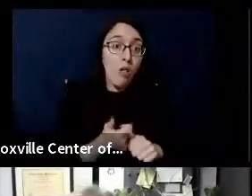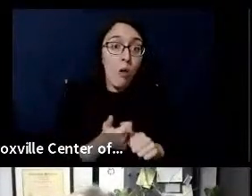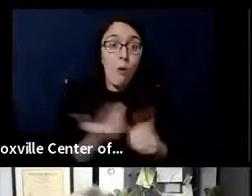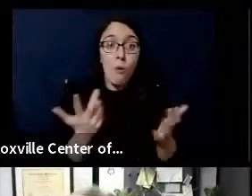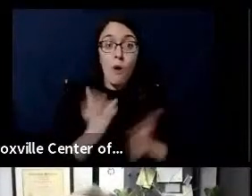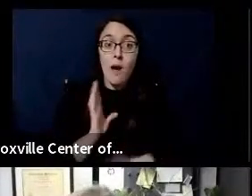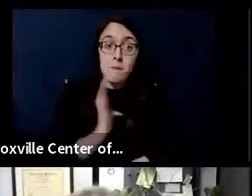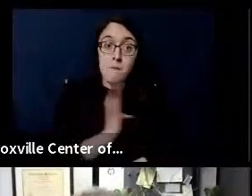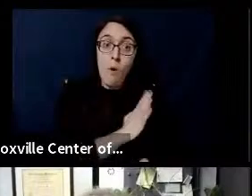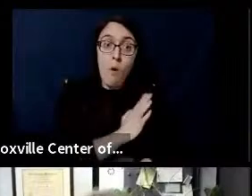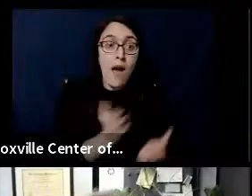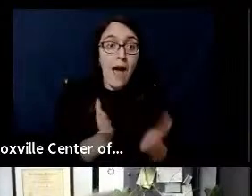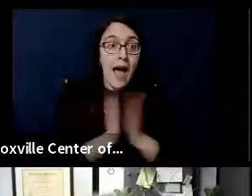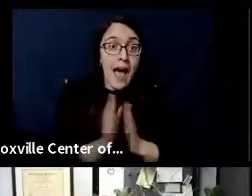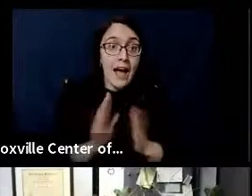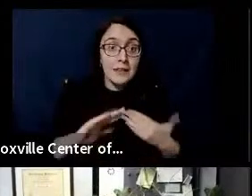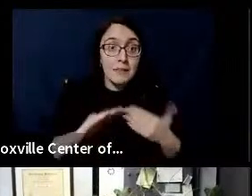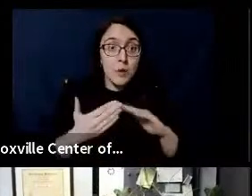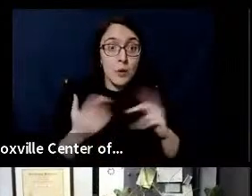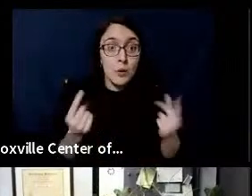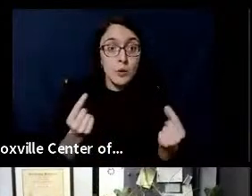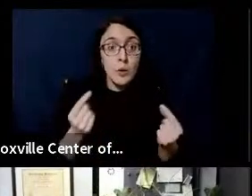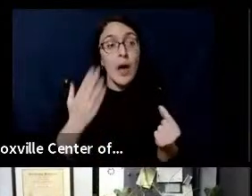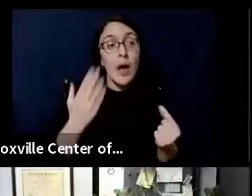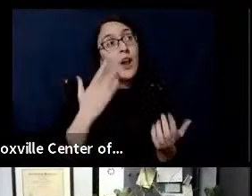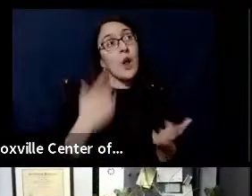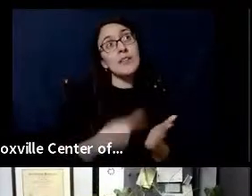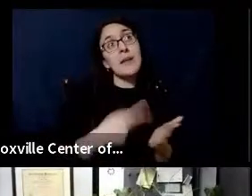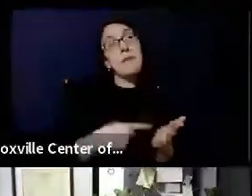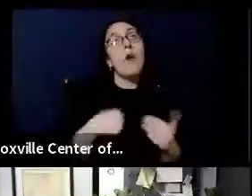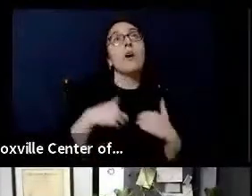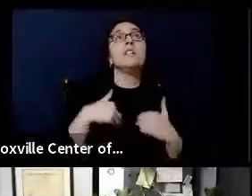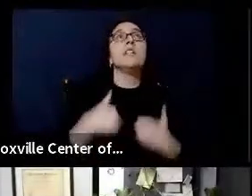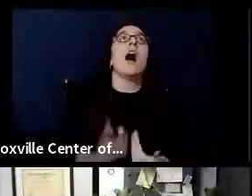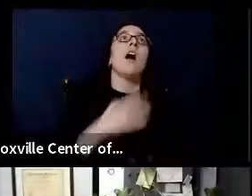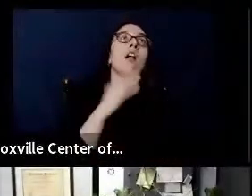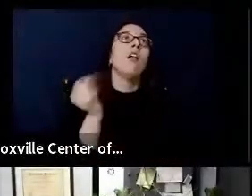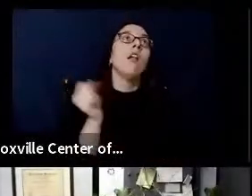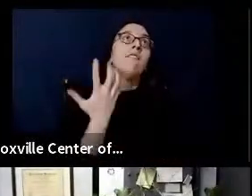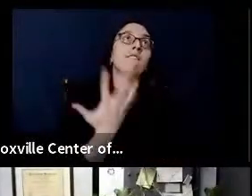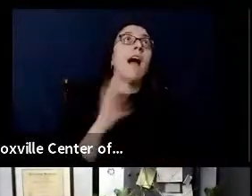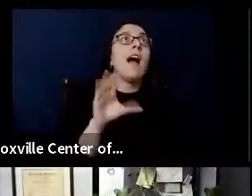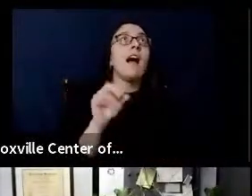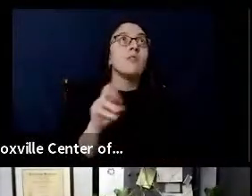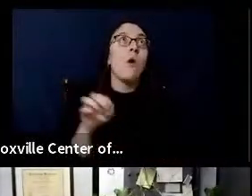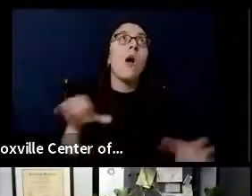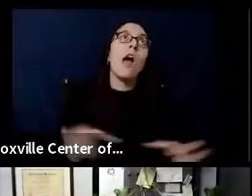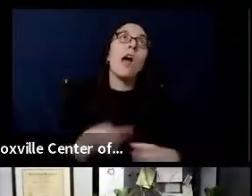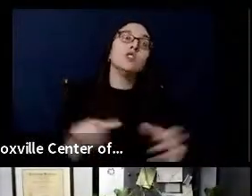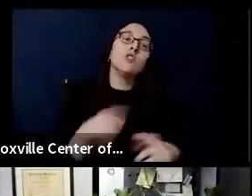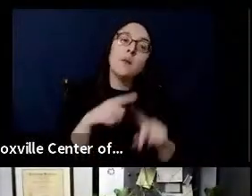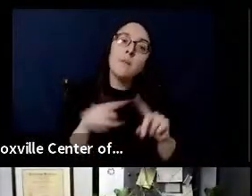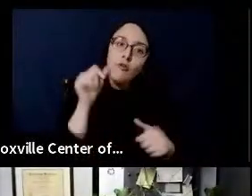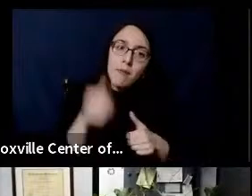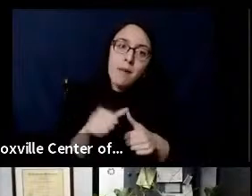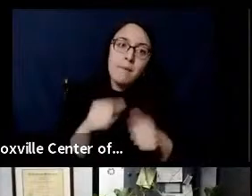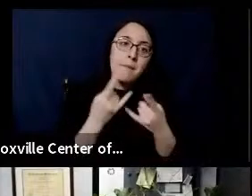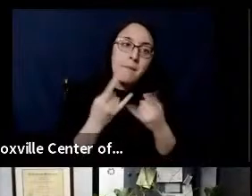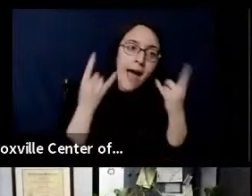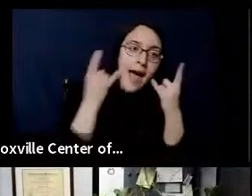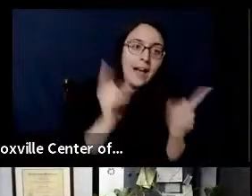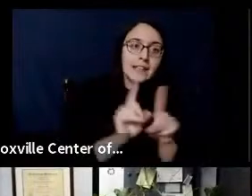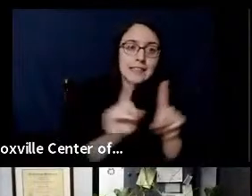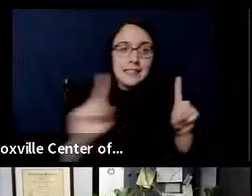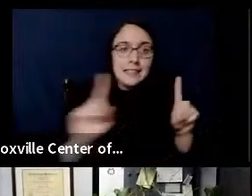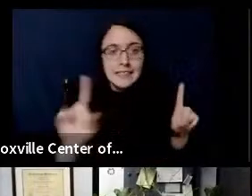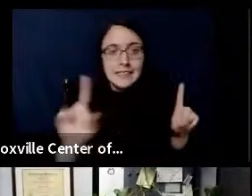And I know we kind of sometimes may get some fatigue about hearing about 5 core actions, but wearing your mask, socially distancing, staying home when